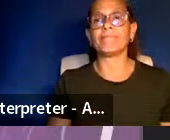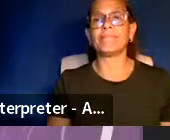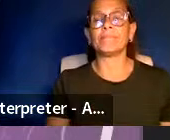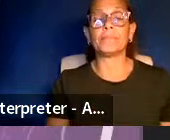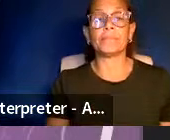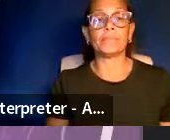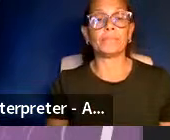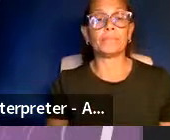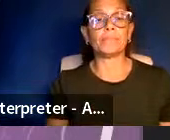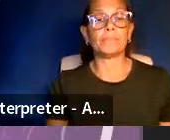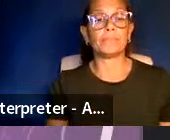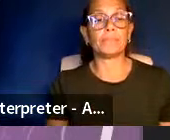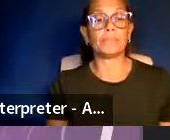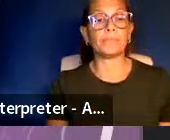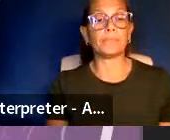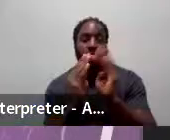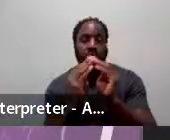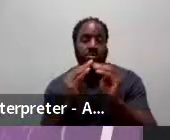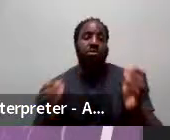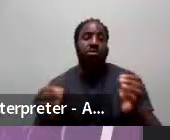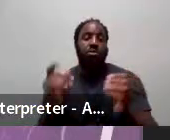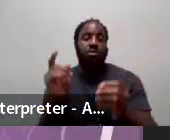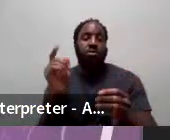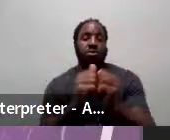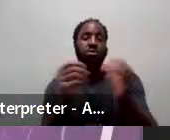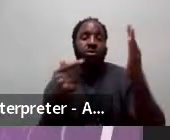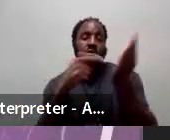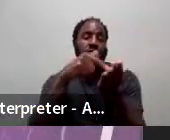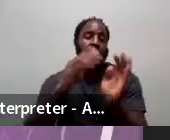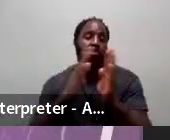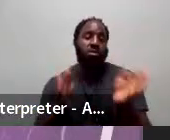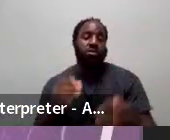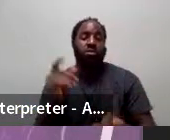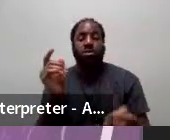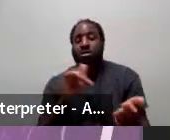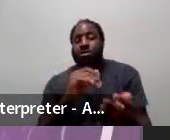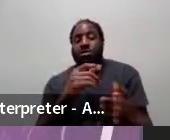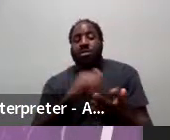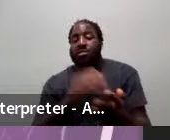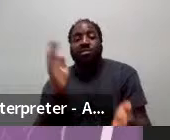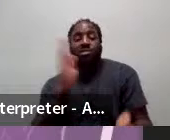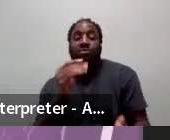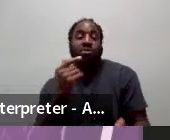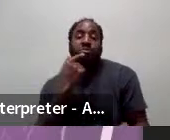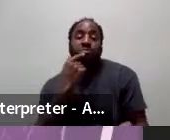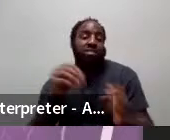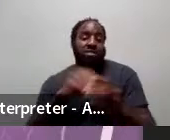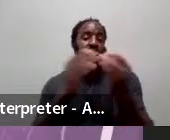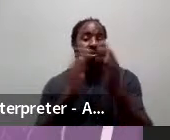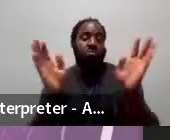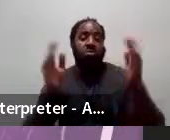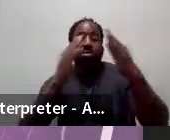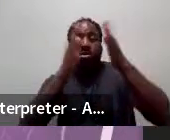previous meetings where affordable housing was never mentioned at the open houses. Why have you left